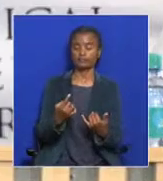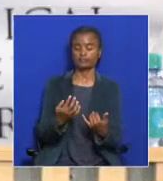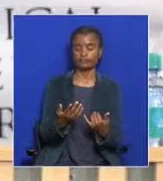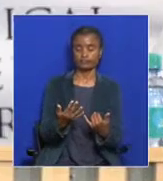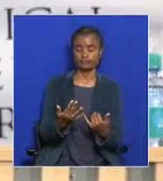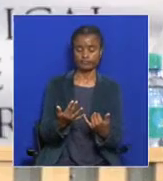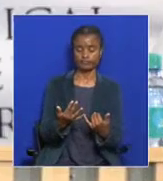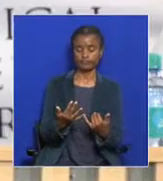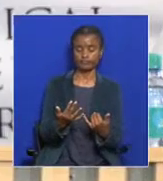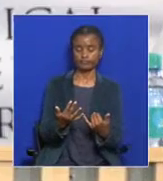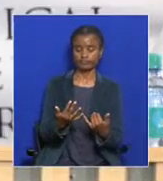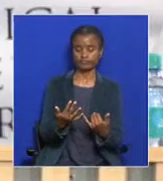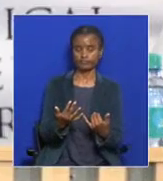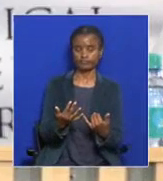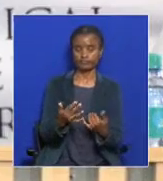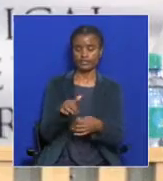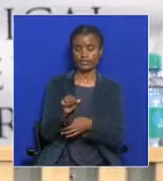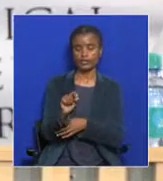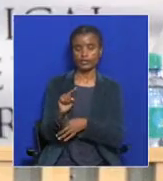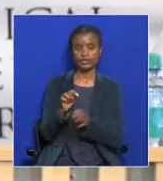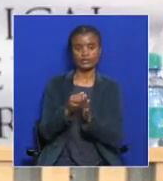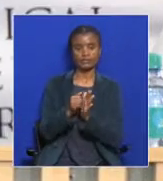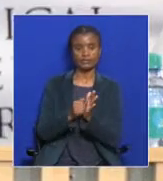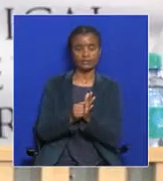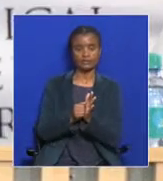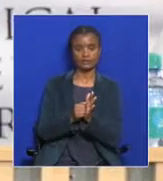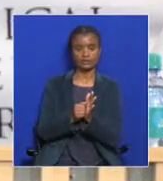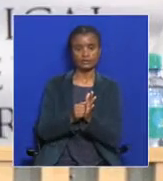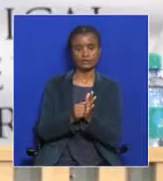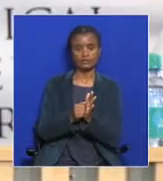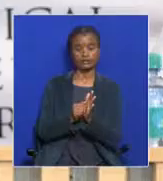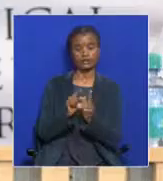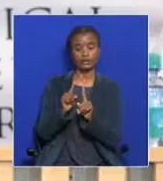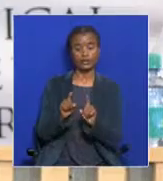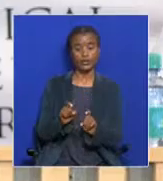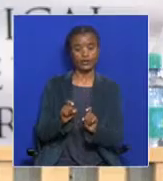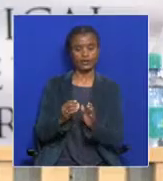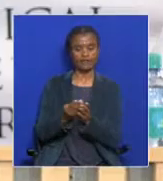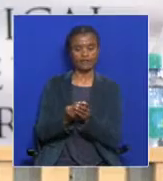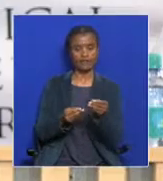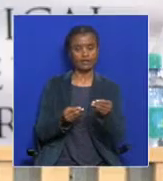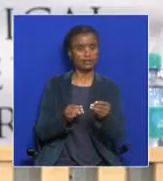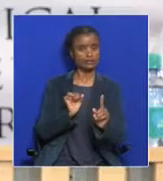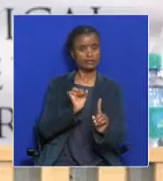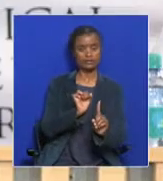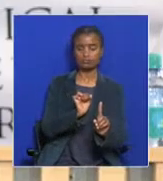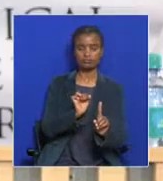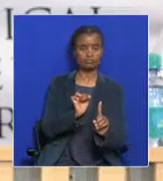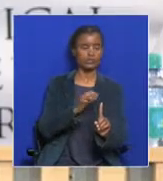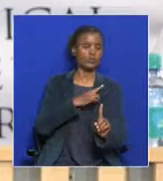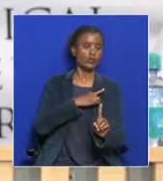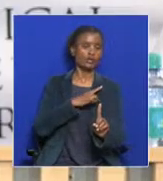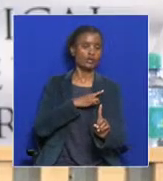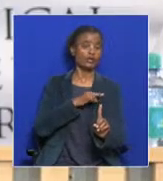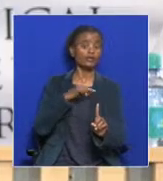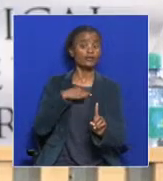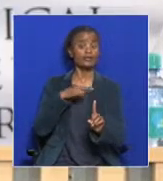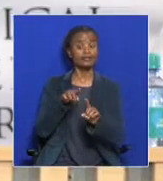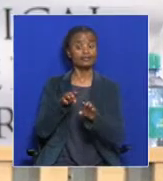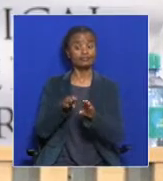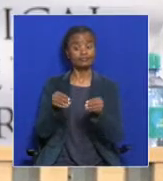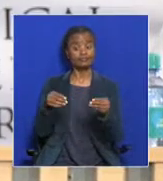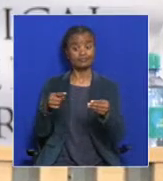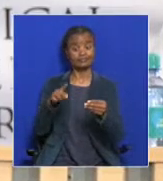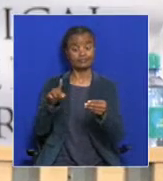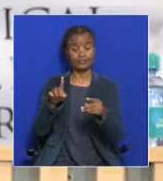A1 statement, the first statement in that inquiry file, not his? Because at the point you opened that inquiry file, yes, he was the investigating